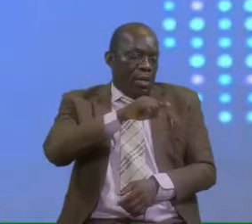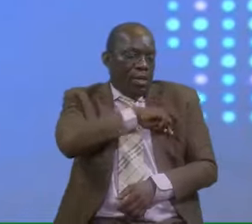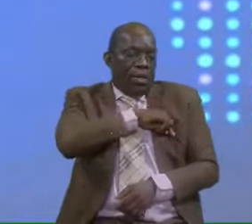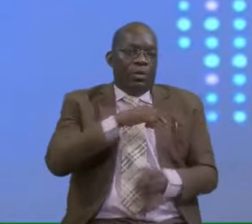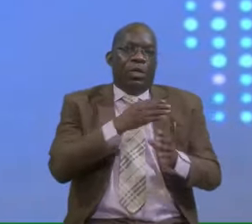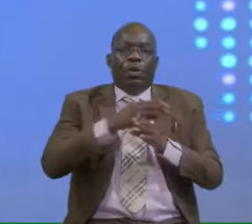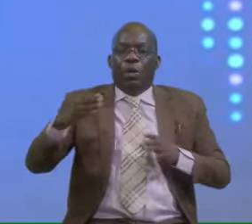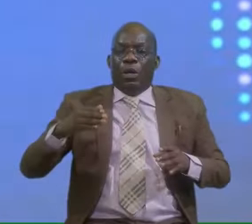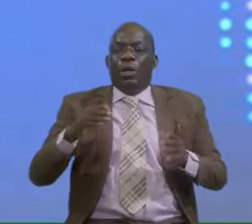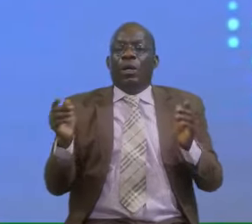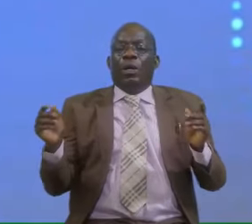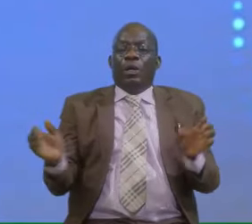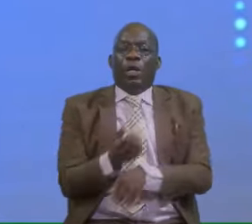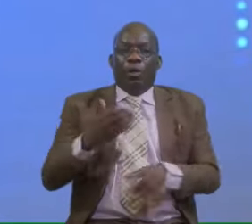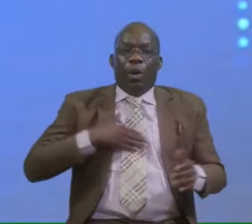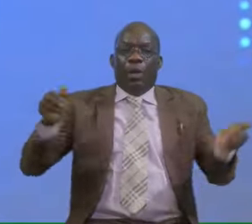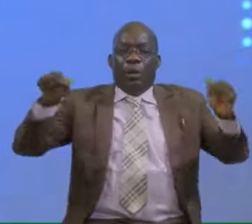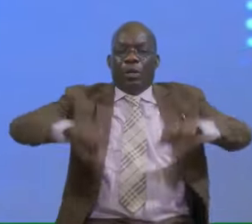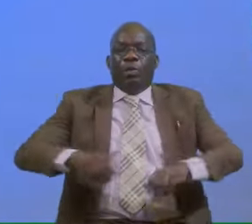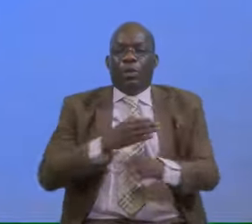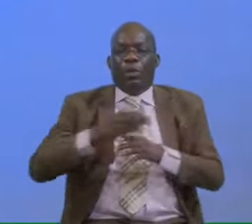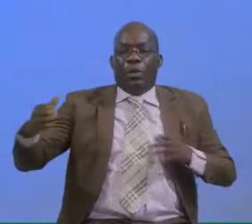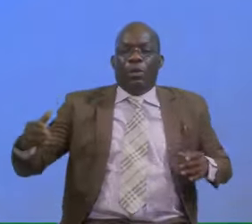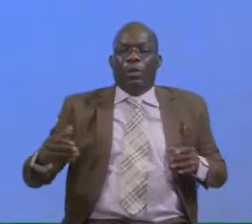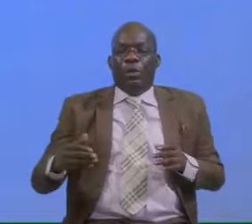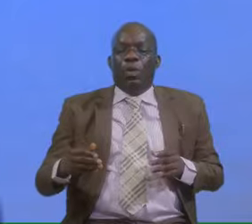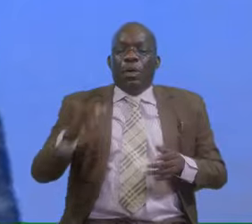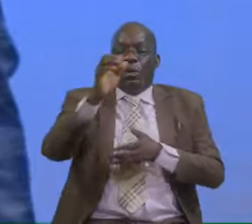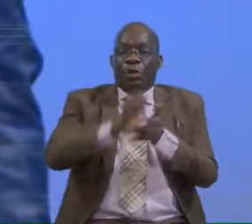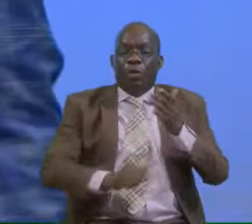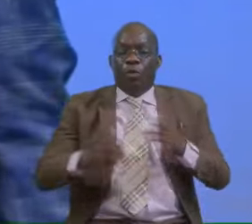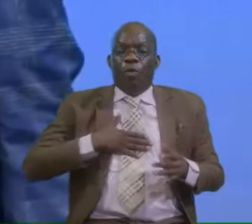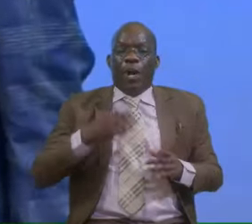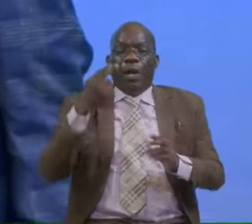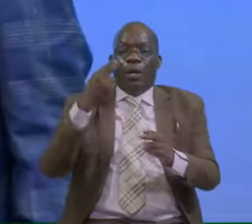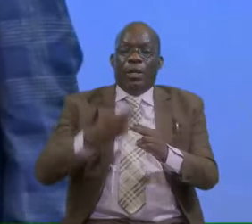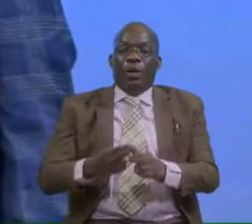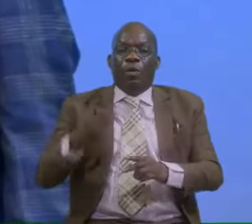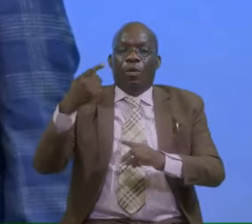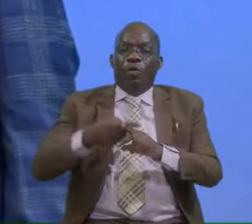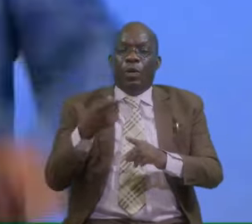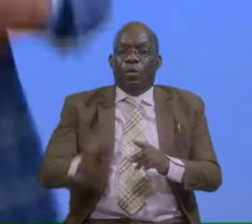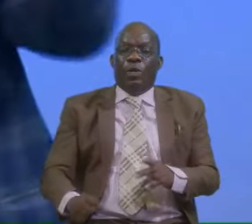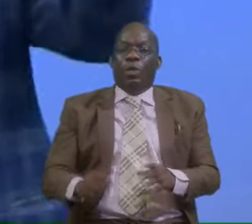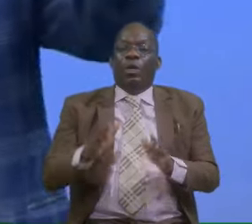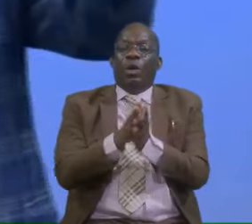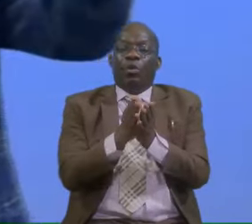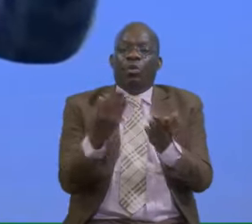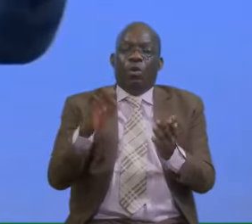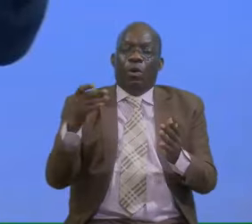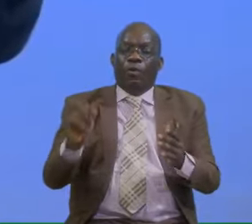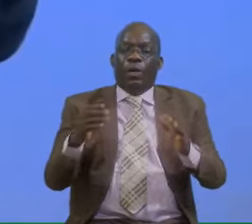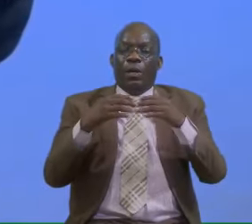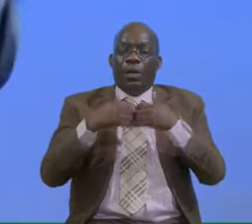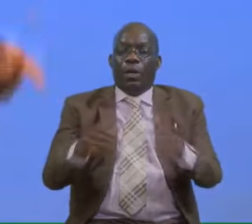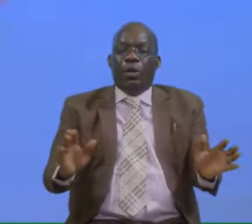Take my condemnation away. Remove my name from the book of the lost and bring